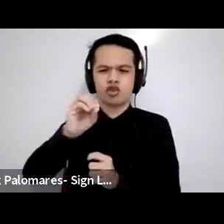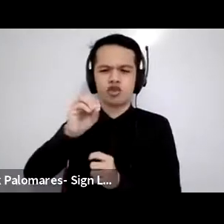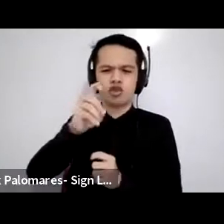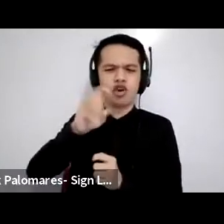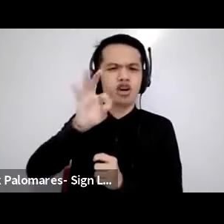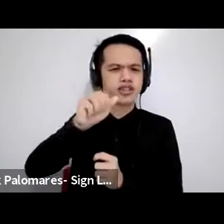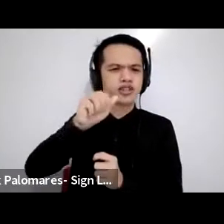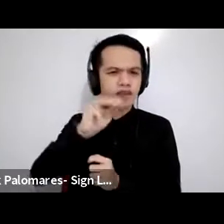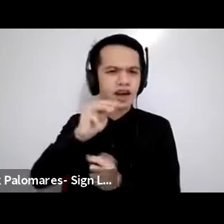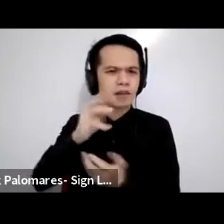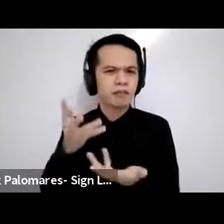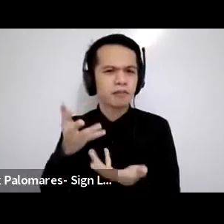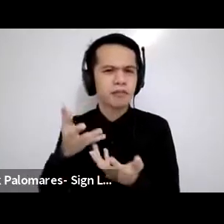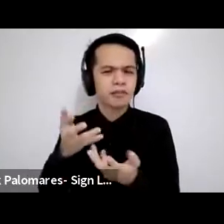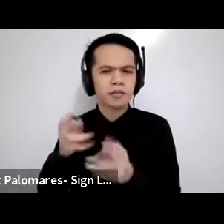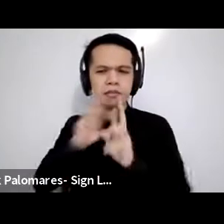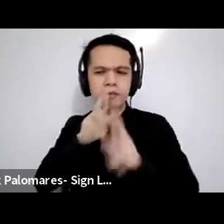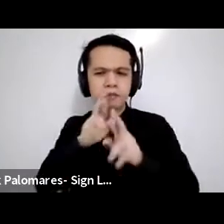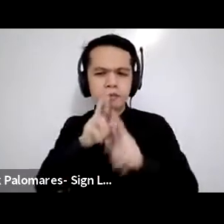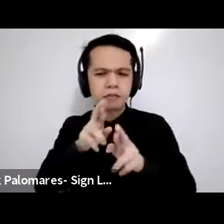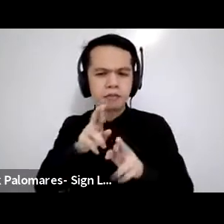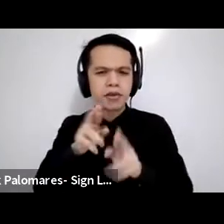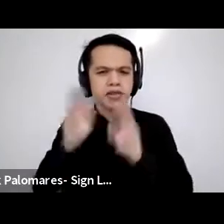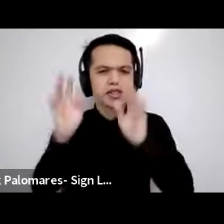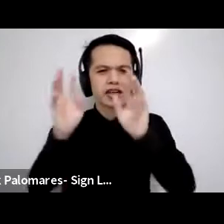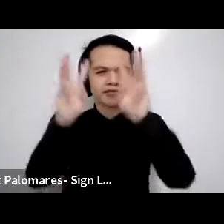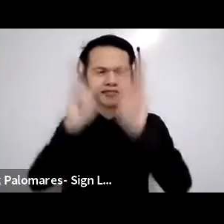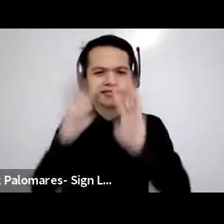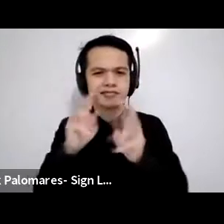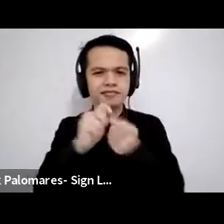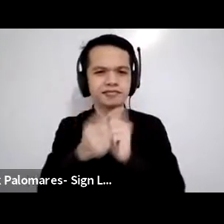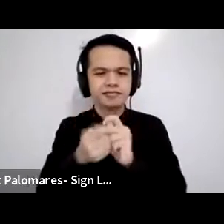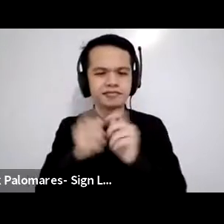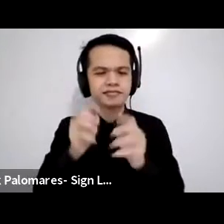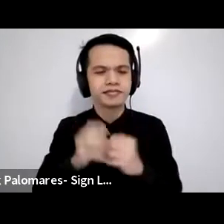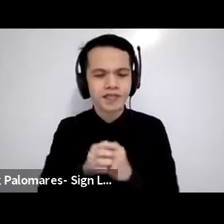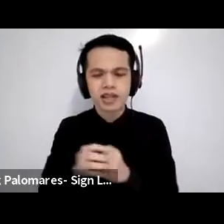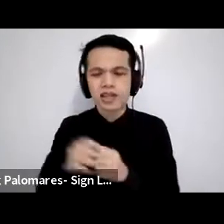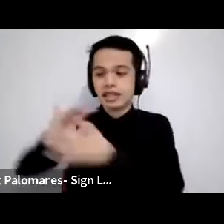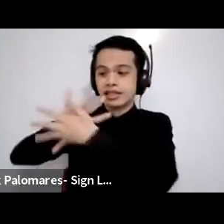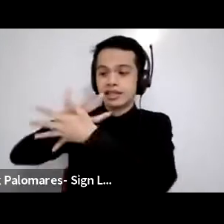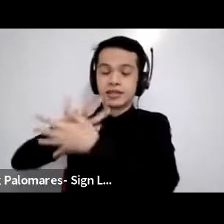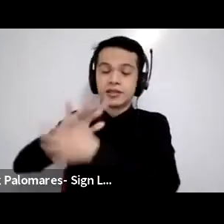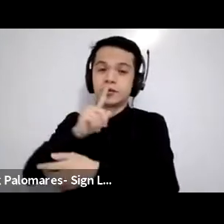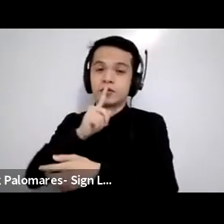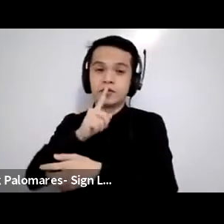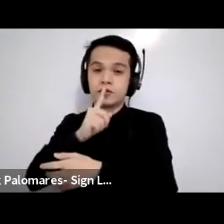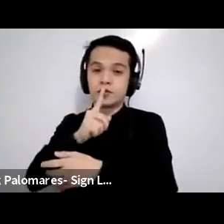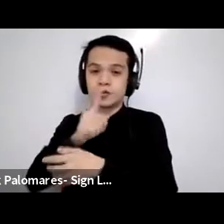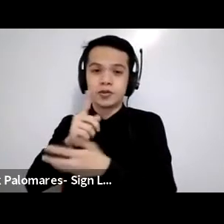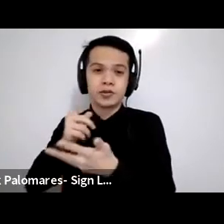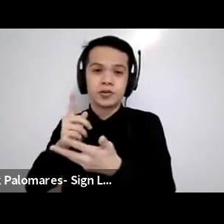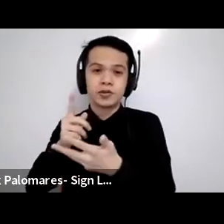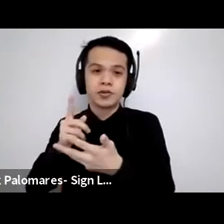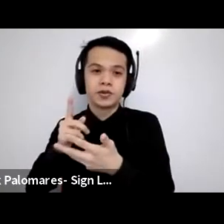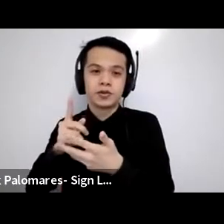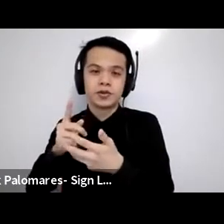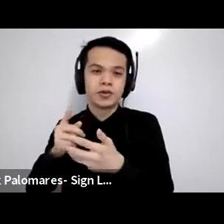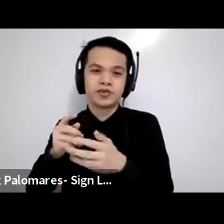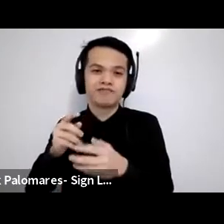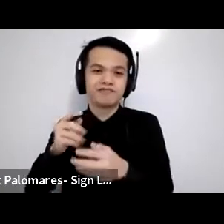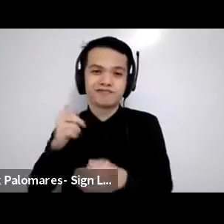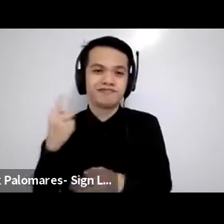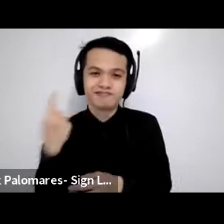of responding to climate change? COVID-19 has thrown the rest of us into lockdown